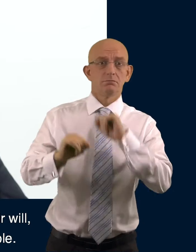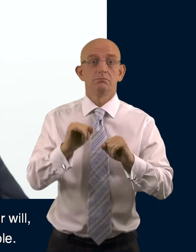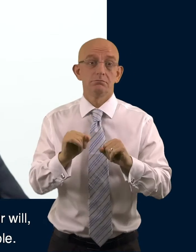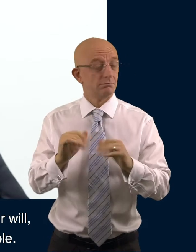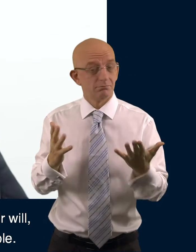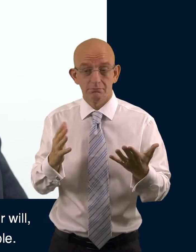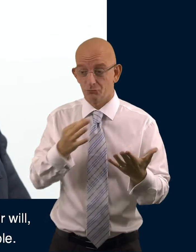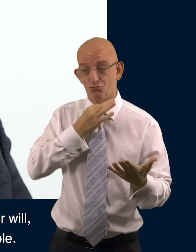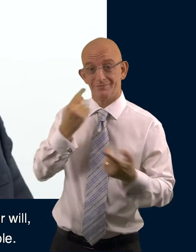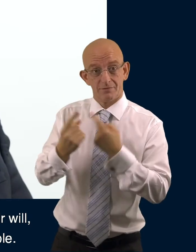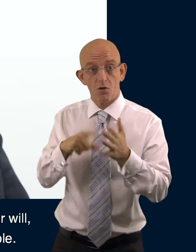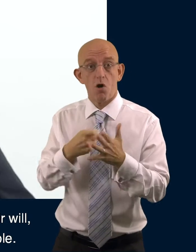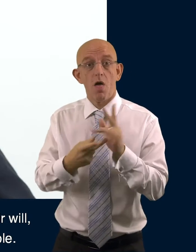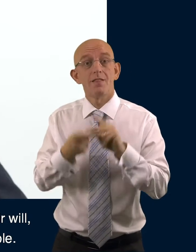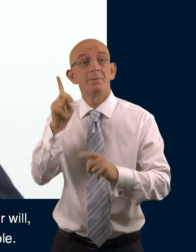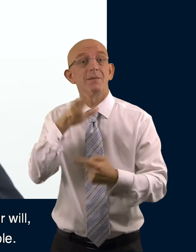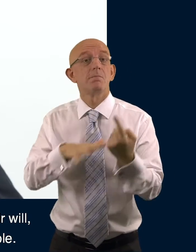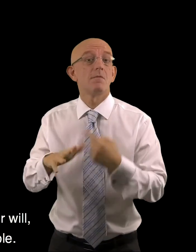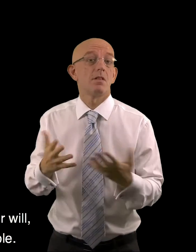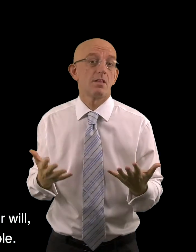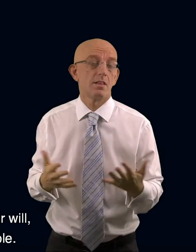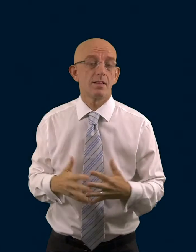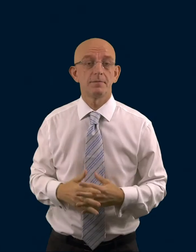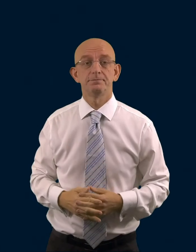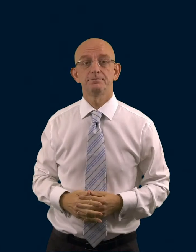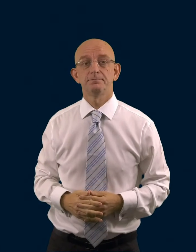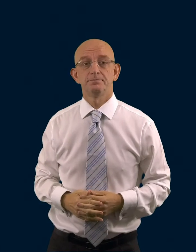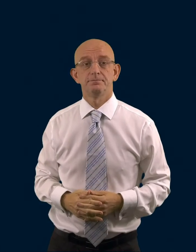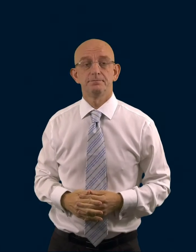against their will, if there's a risk to themselves or to other people.